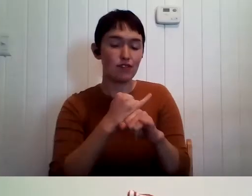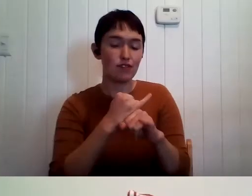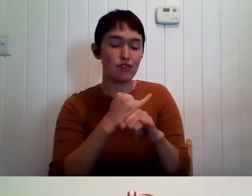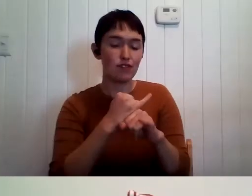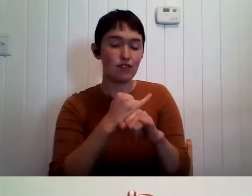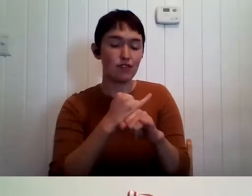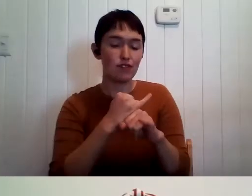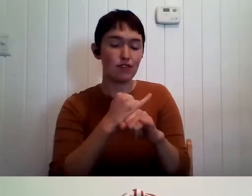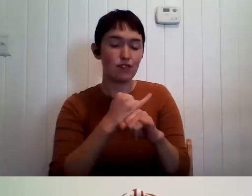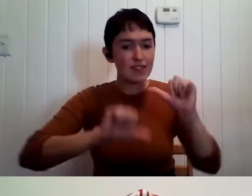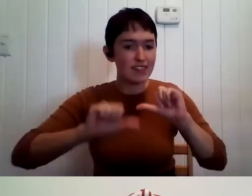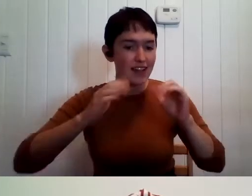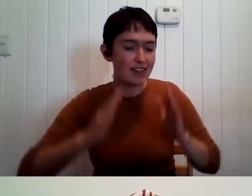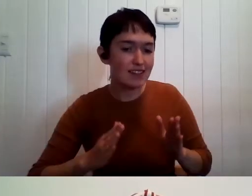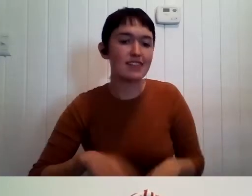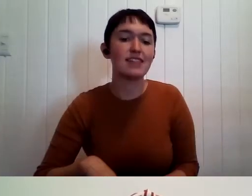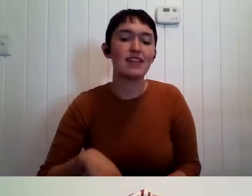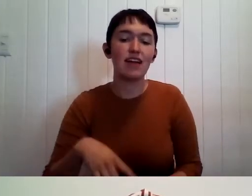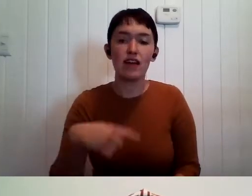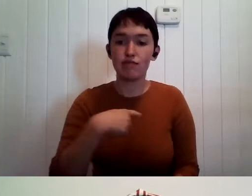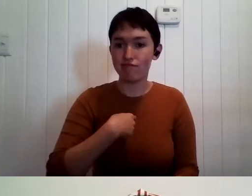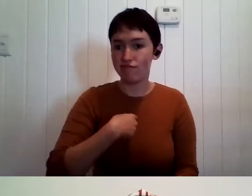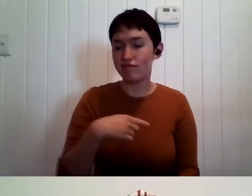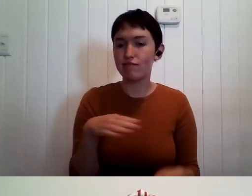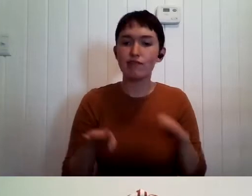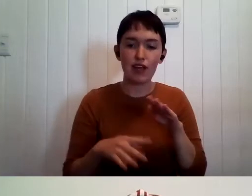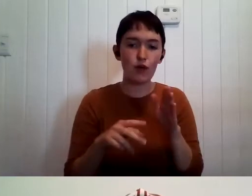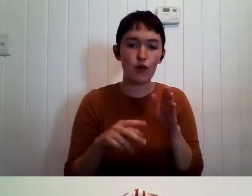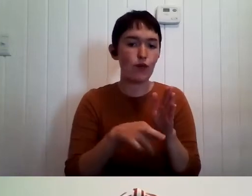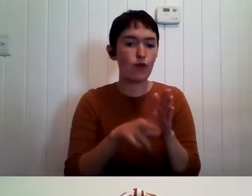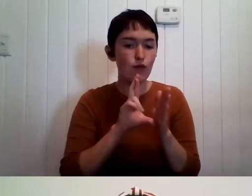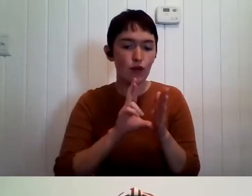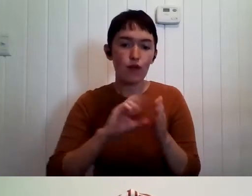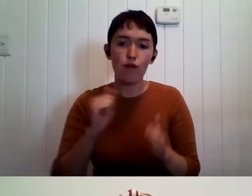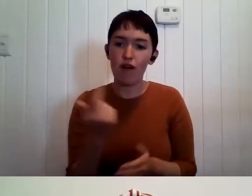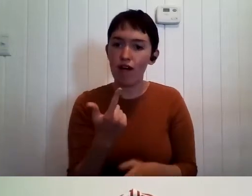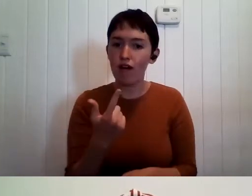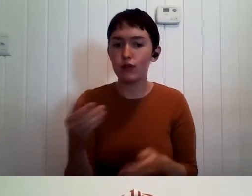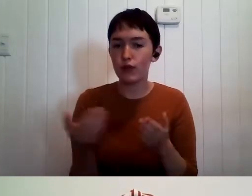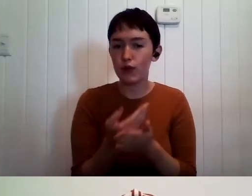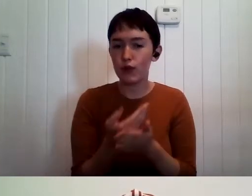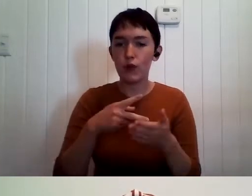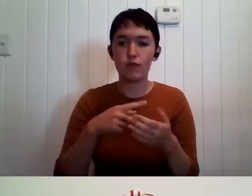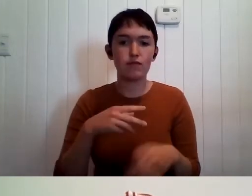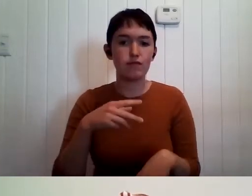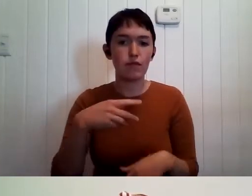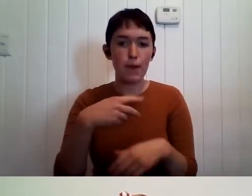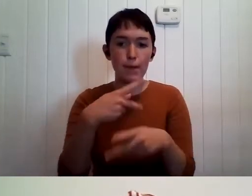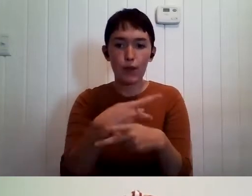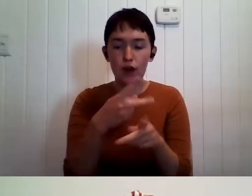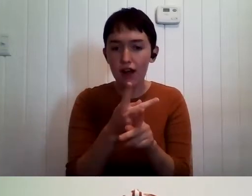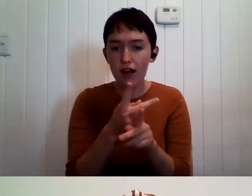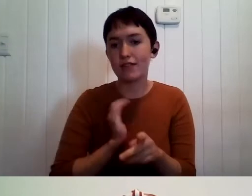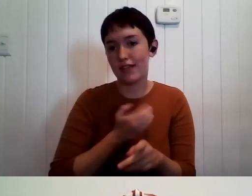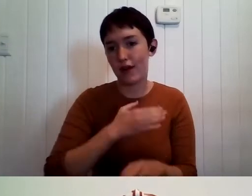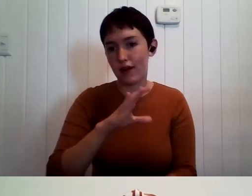I learn all of the new products that come in that our company creates. And then I get to kind of create a lesson plan